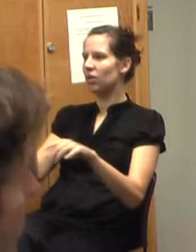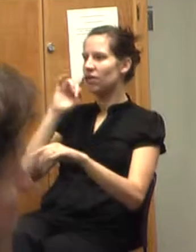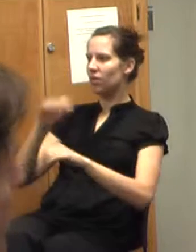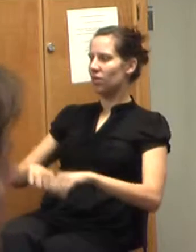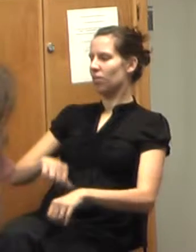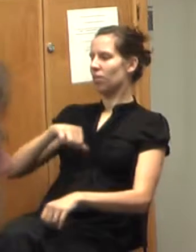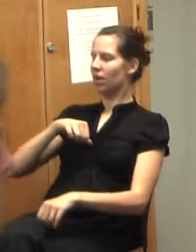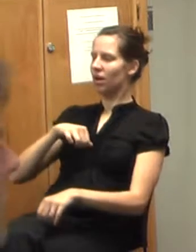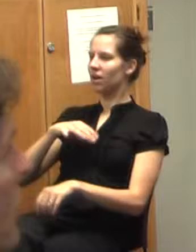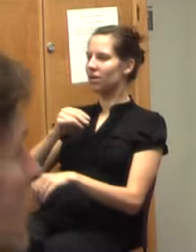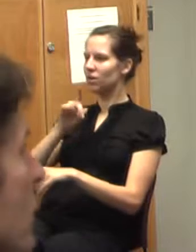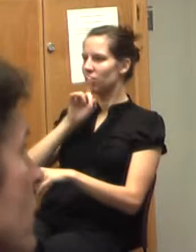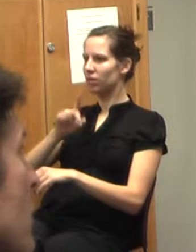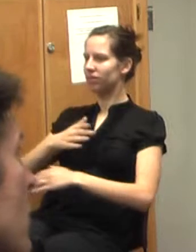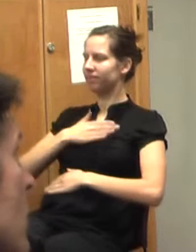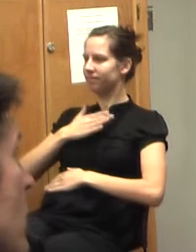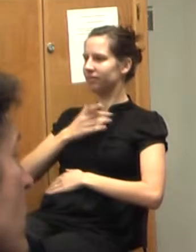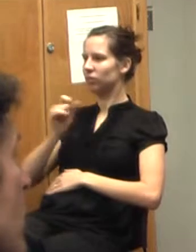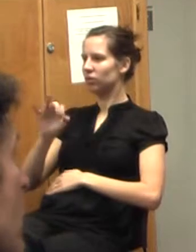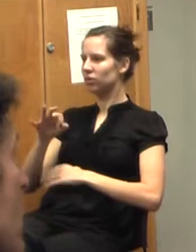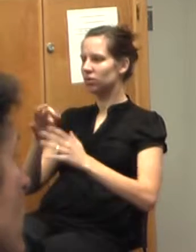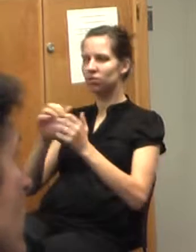pride and the pure joy of the sport.